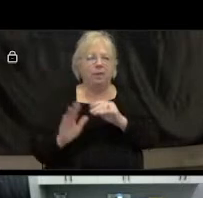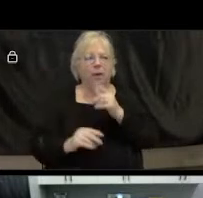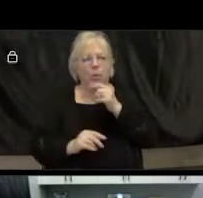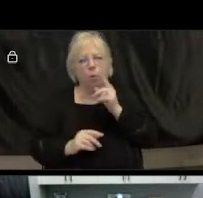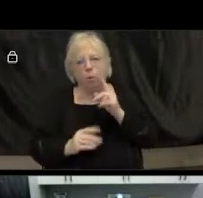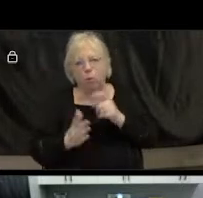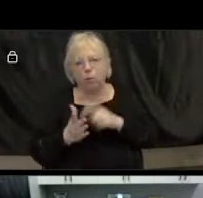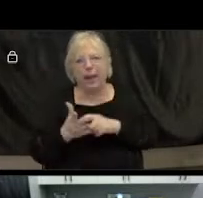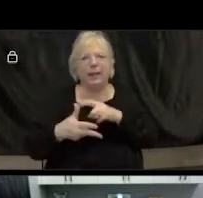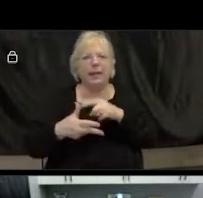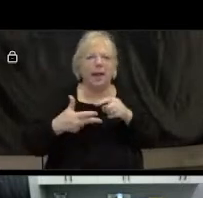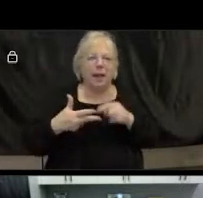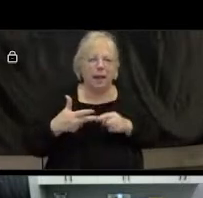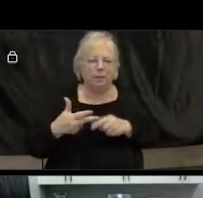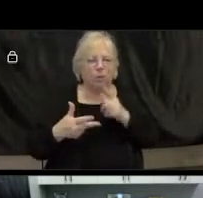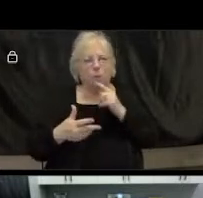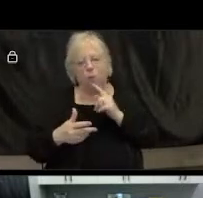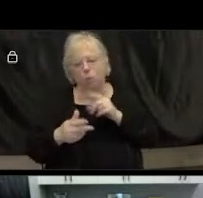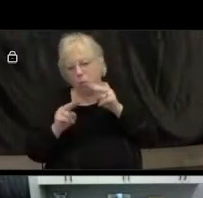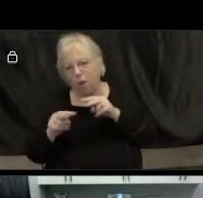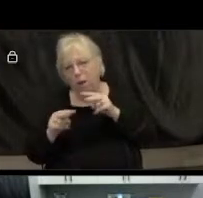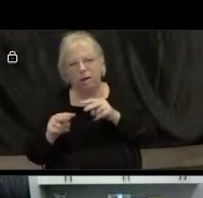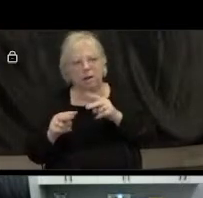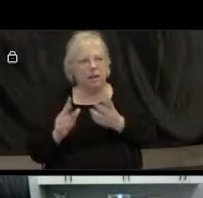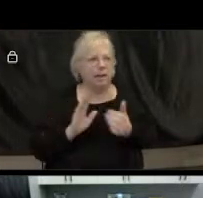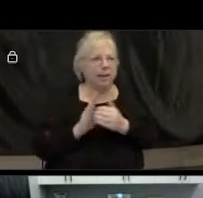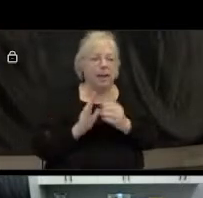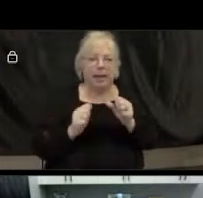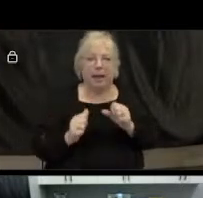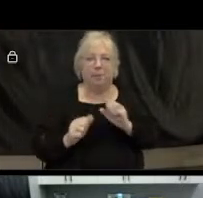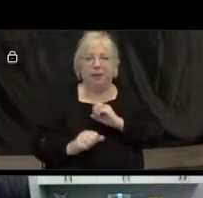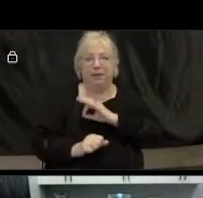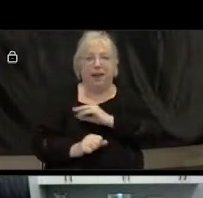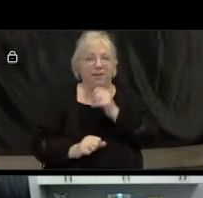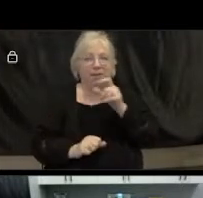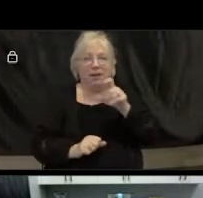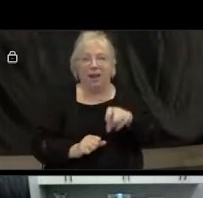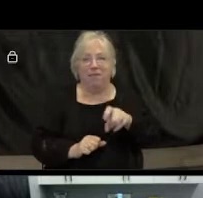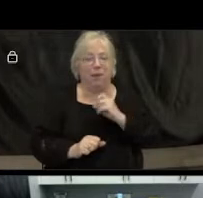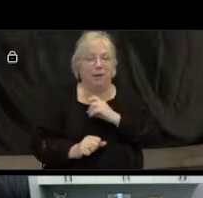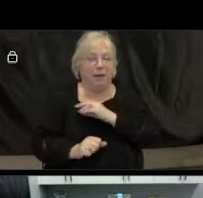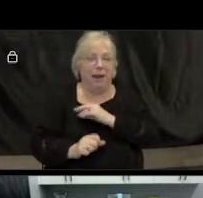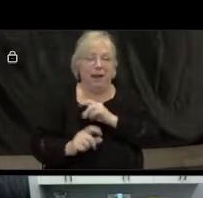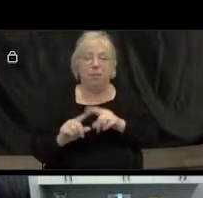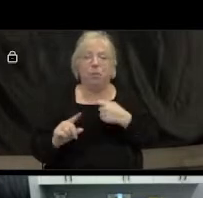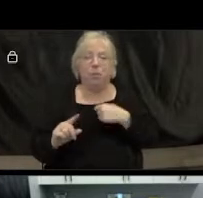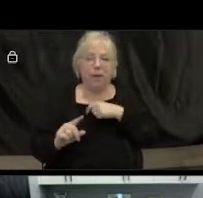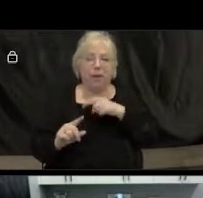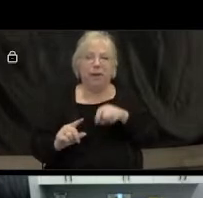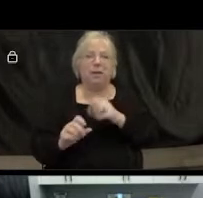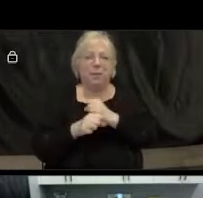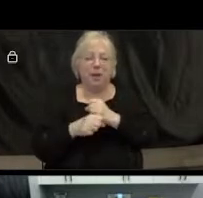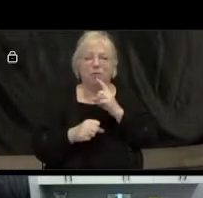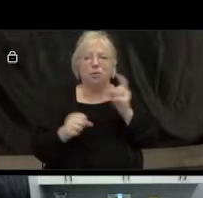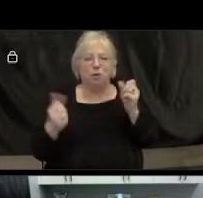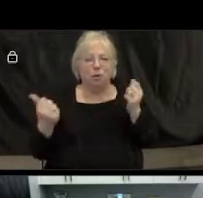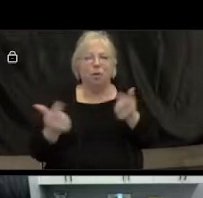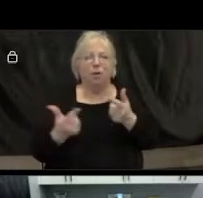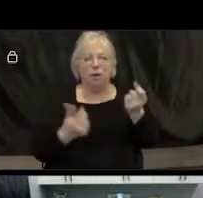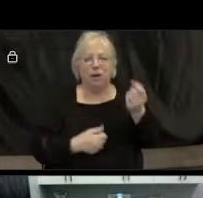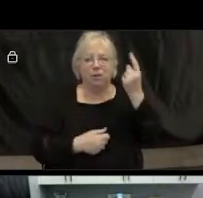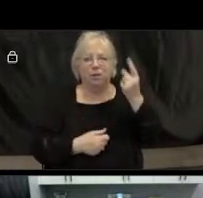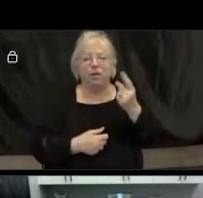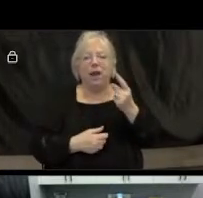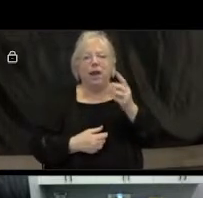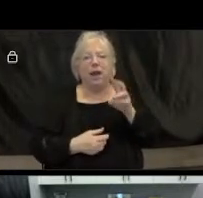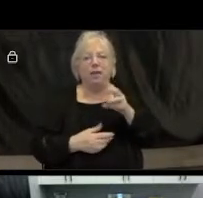them and keep tabs on them. It can be staff. It doesn't necessarily have to be staff, but we need to make sure everybody understands how we're going to